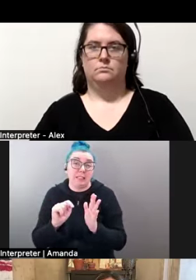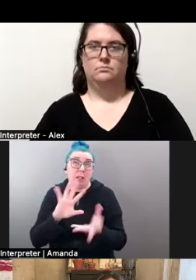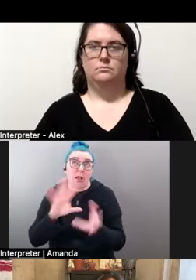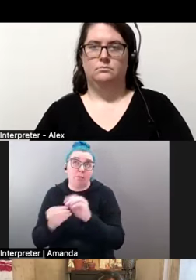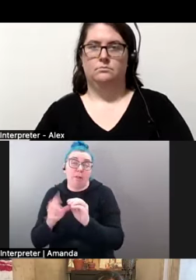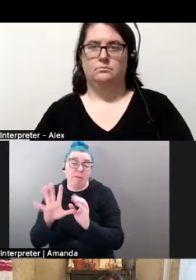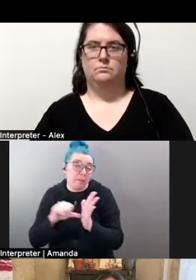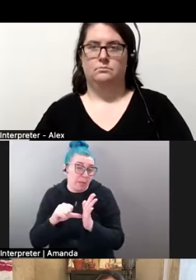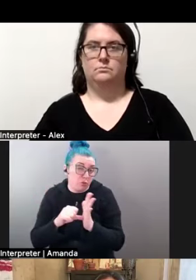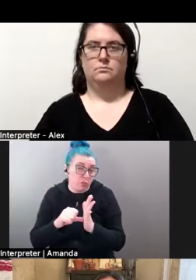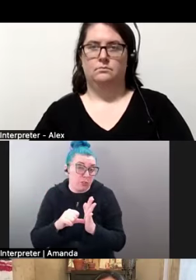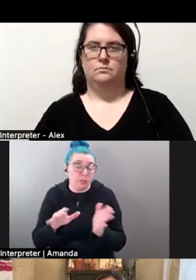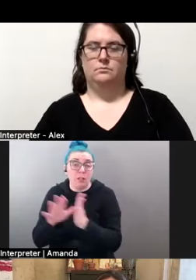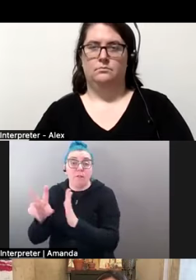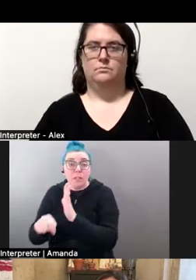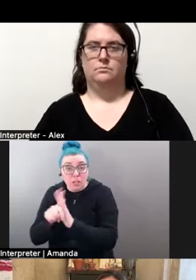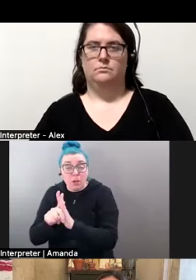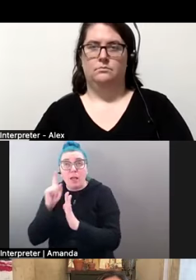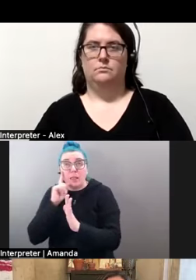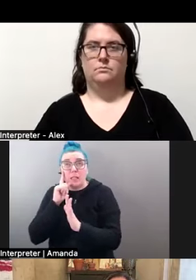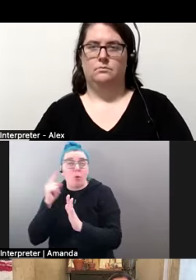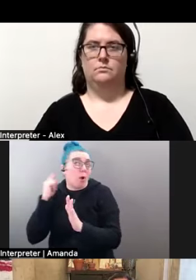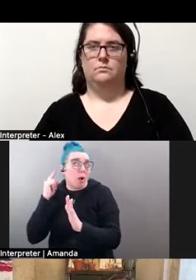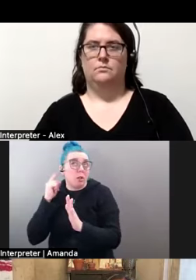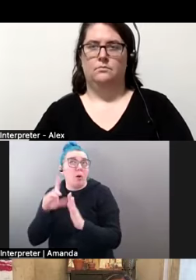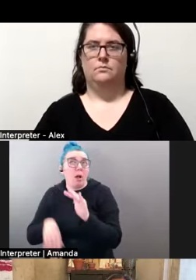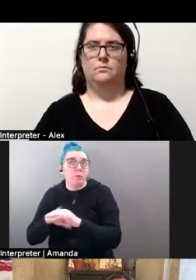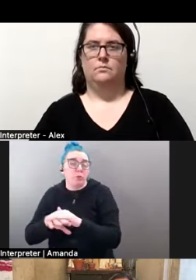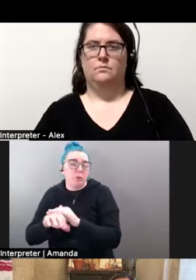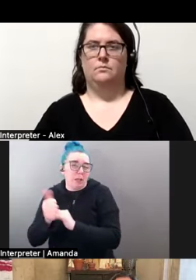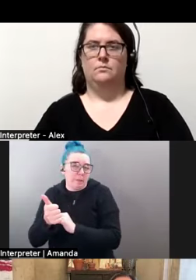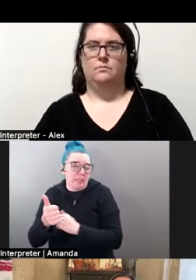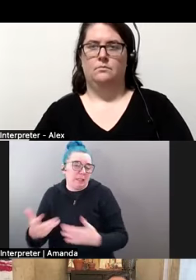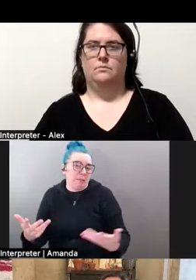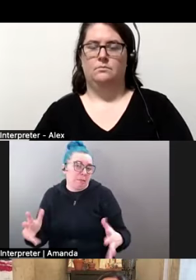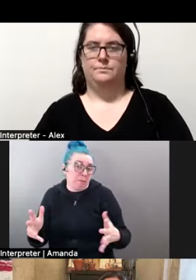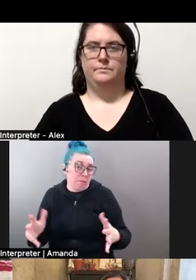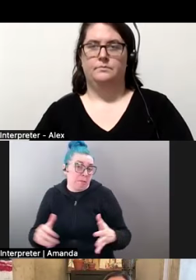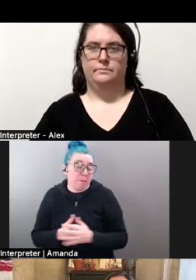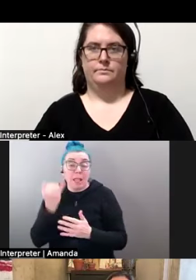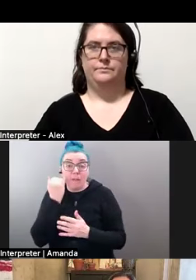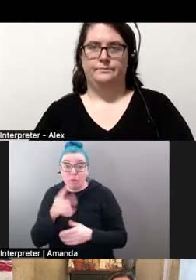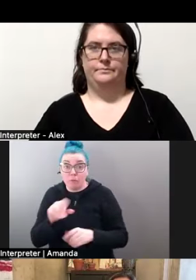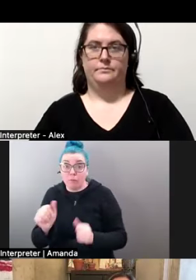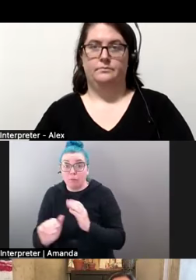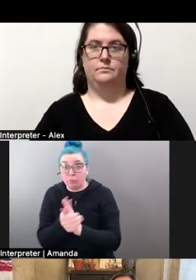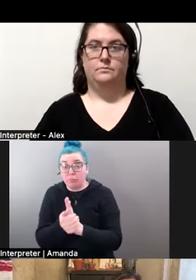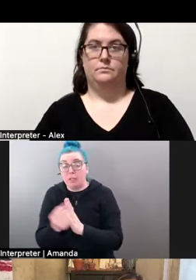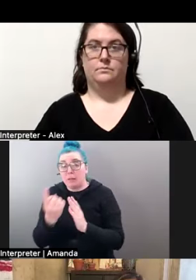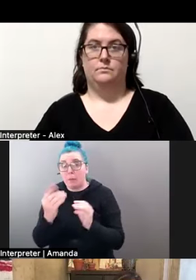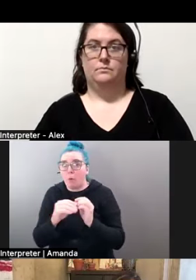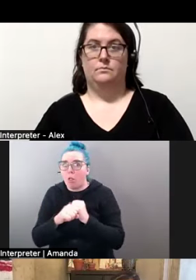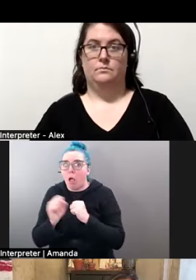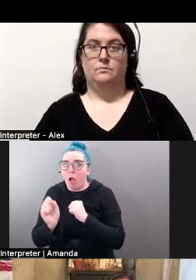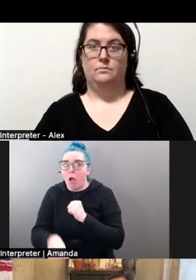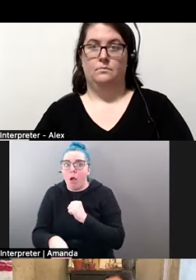10 minutes combined for all video or audio. And if you do have to submit something that's beyond that limit, just submit it with